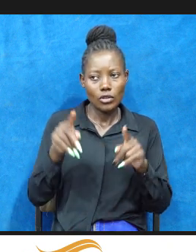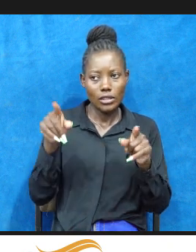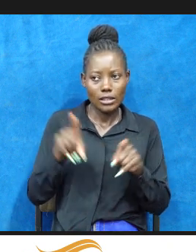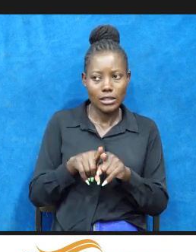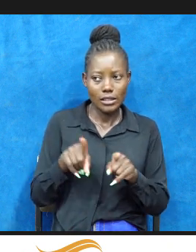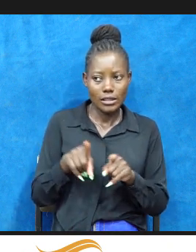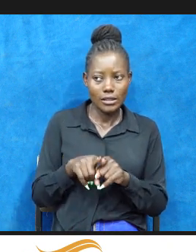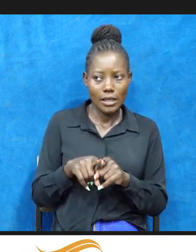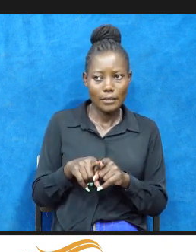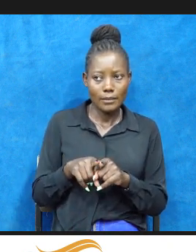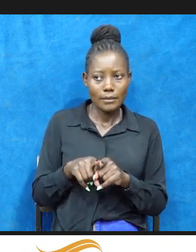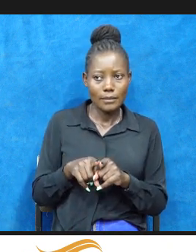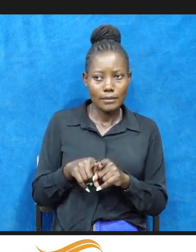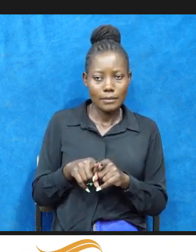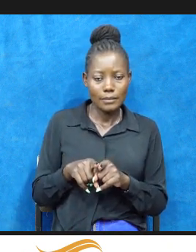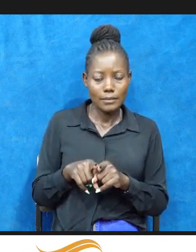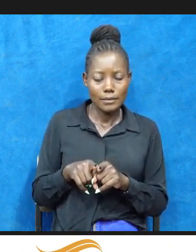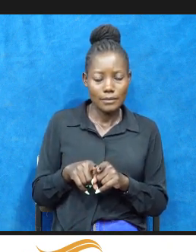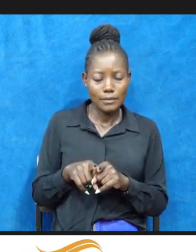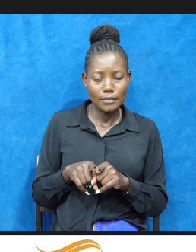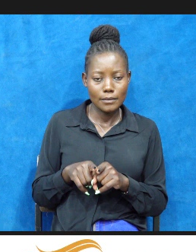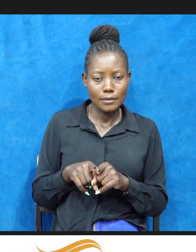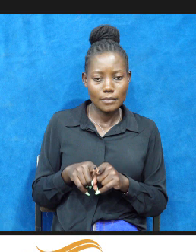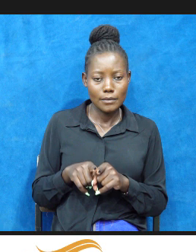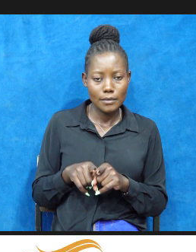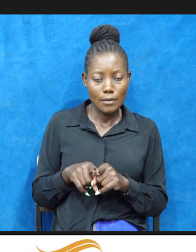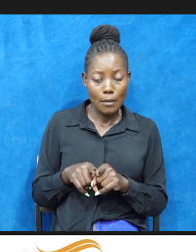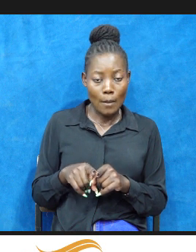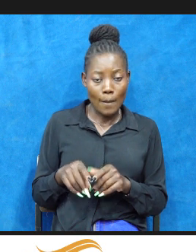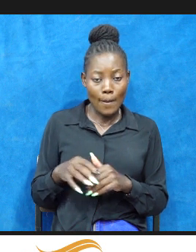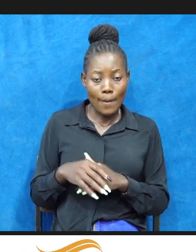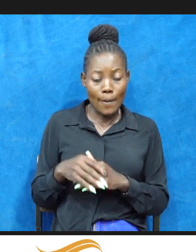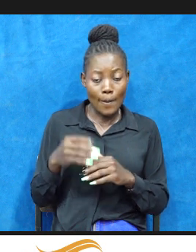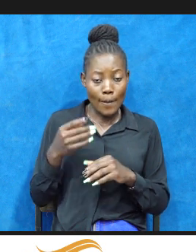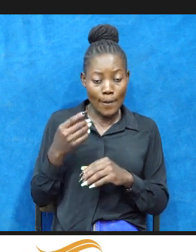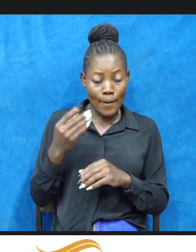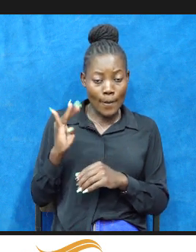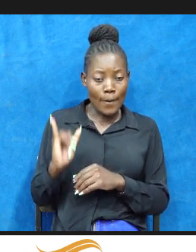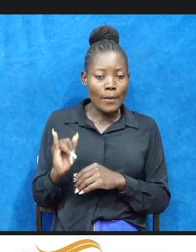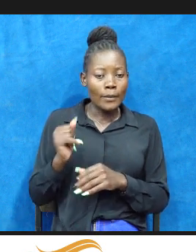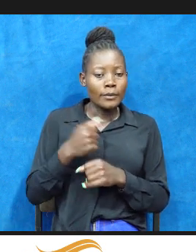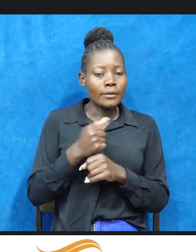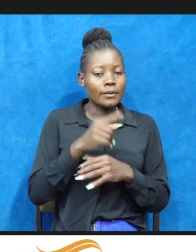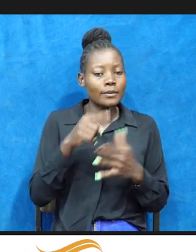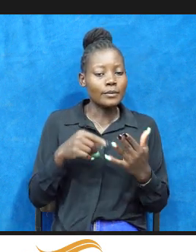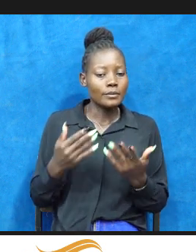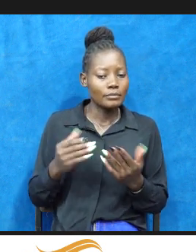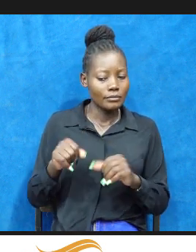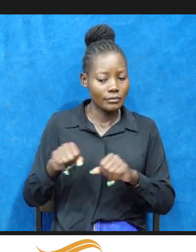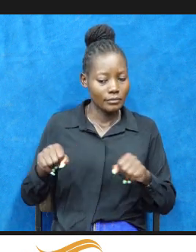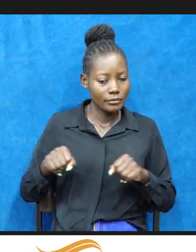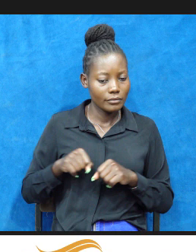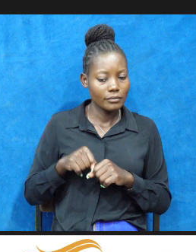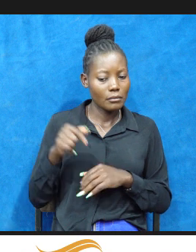the potential to exhibit high levels of power and speed, but that nervous system has to